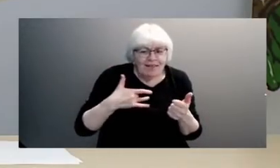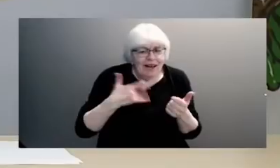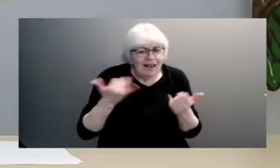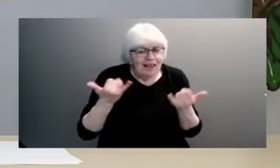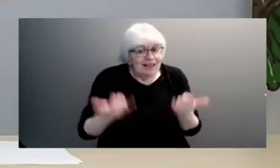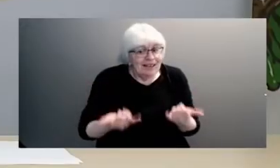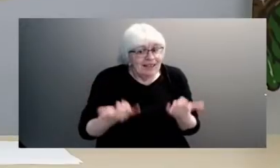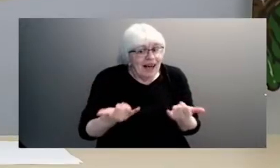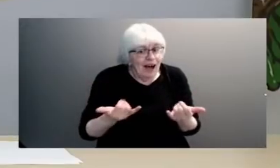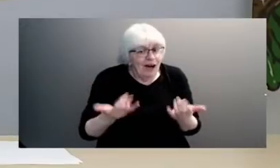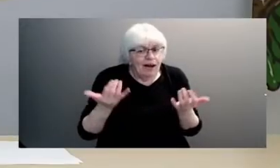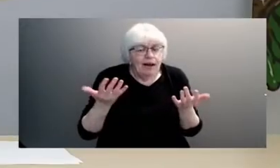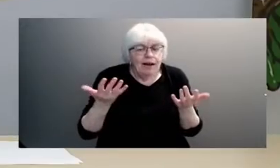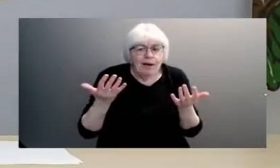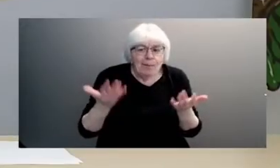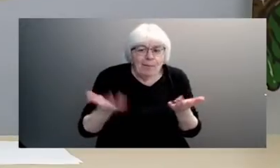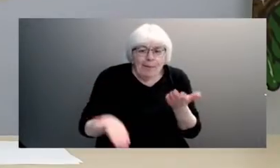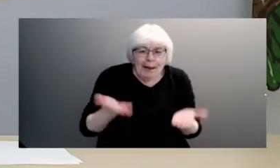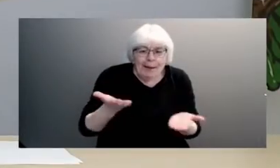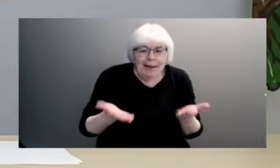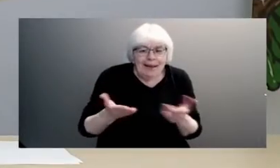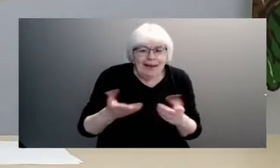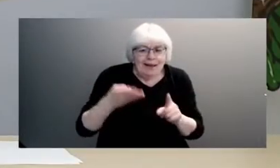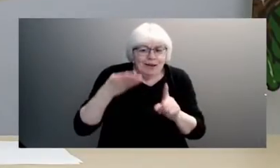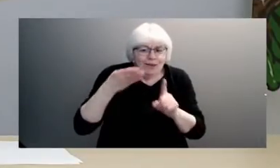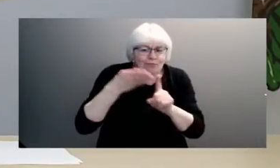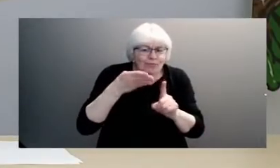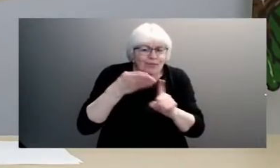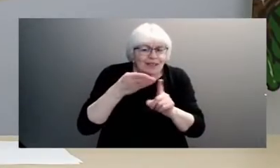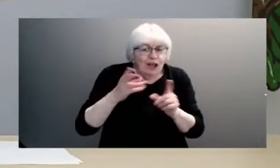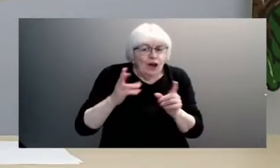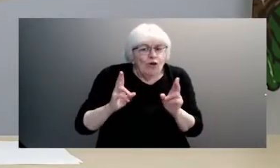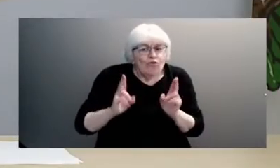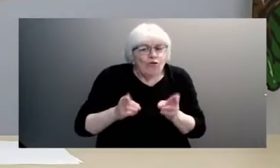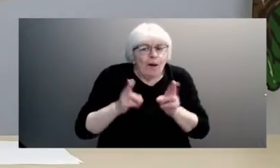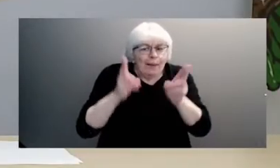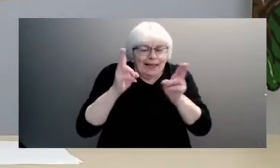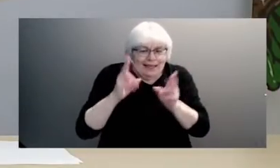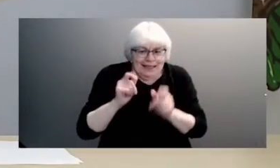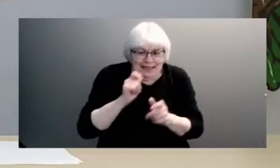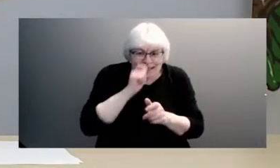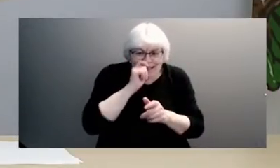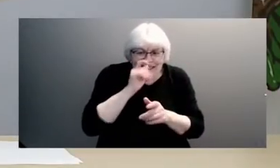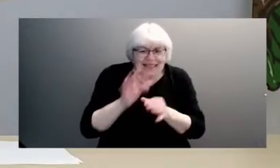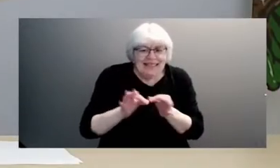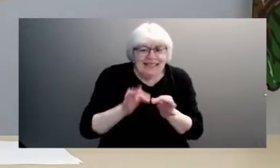country, recognizing that the sensitivity is not as good